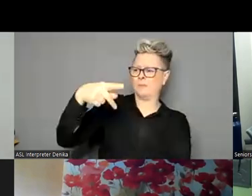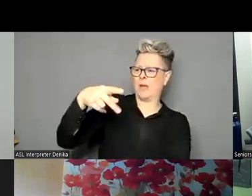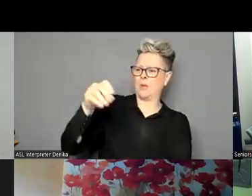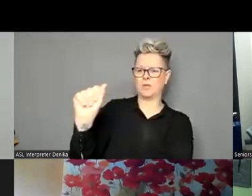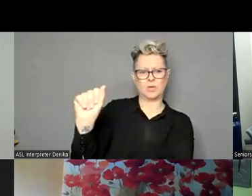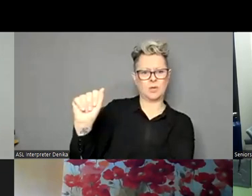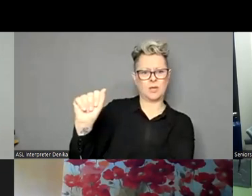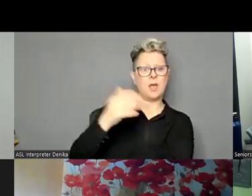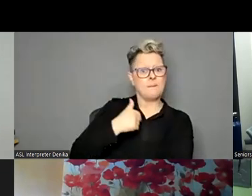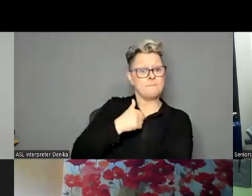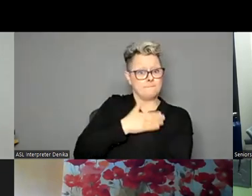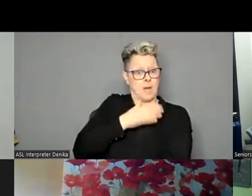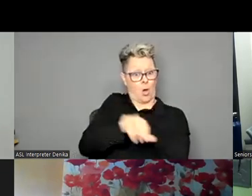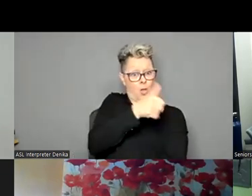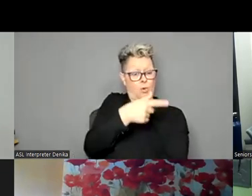ago?